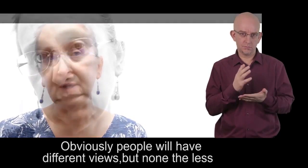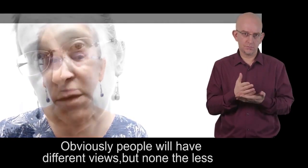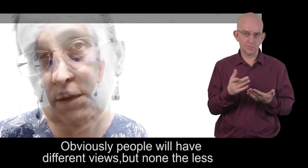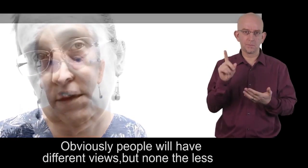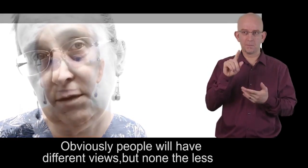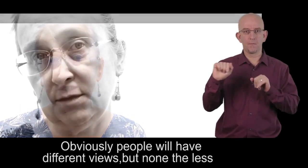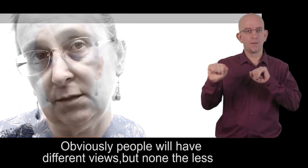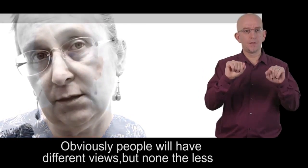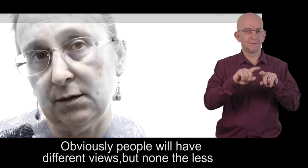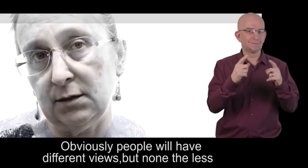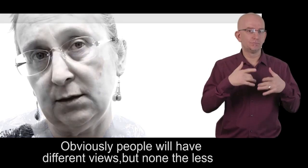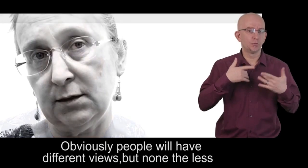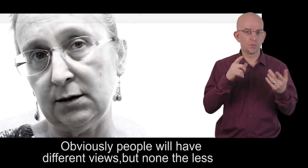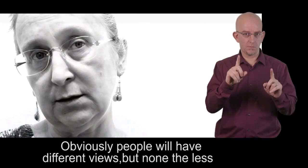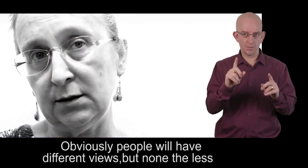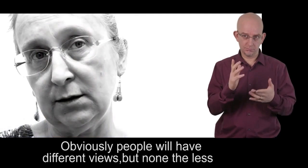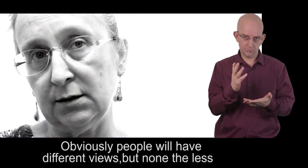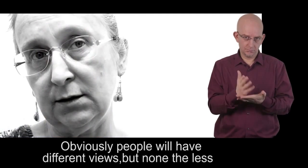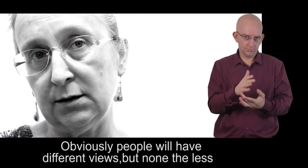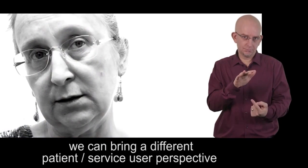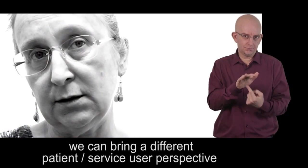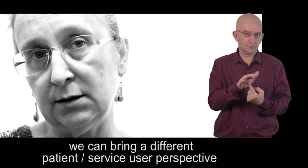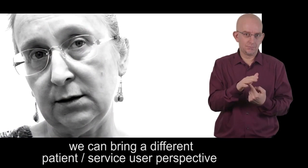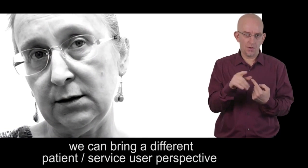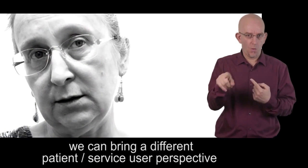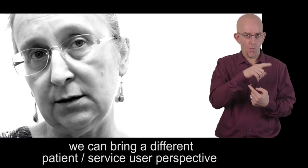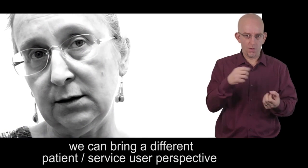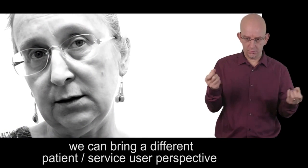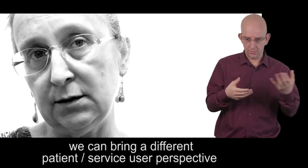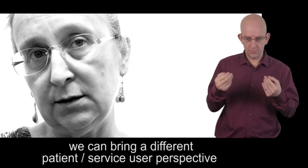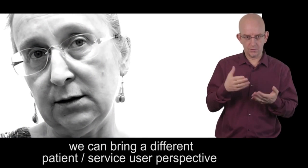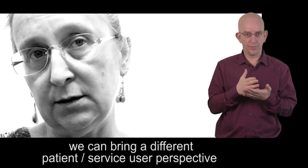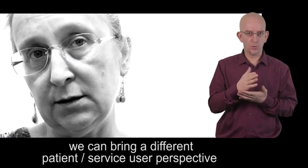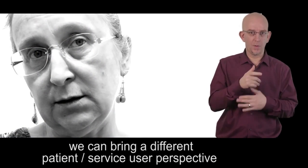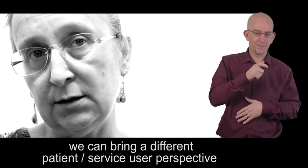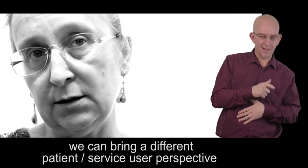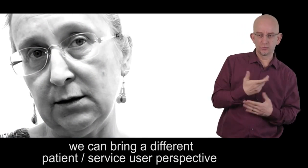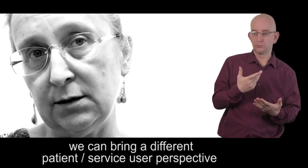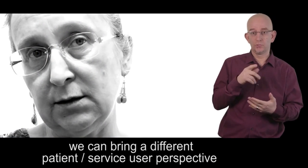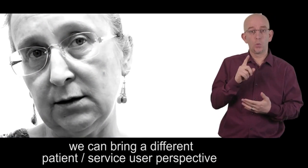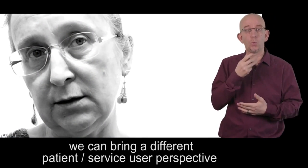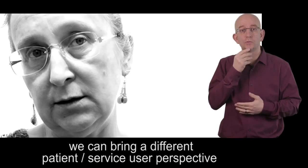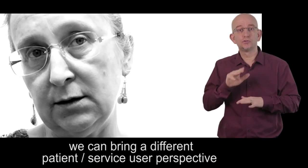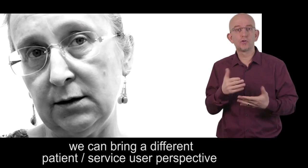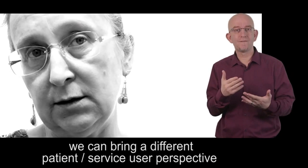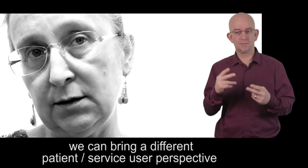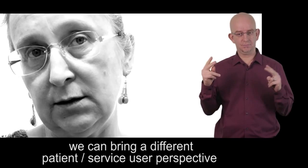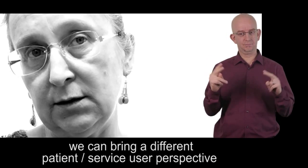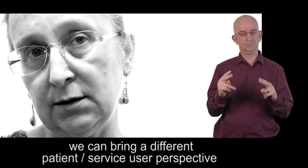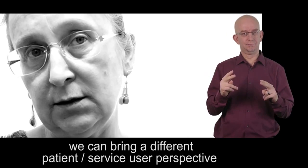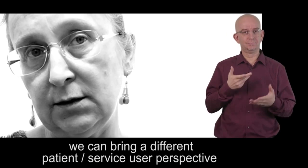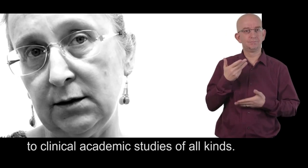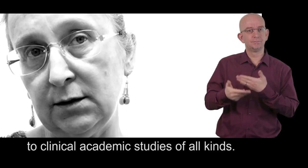obviously people will have different views but nonetheless we can bring a different patient service user